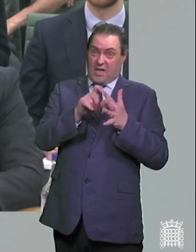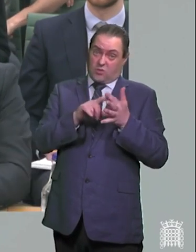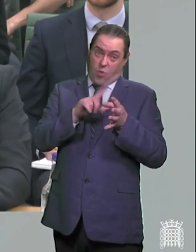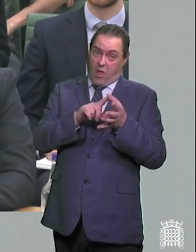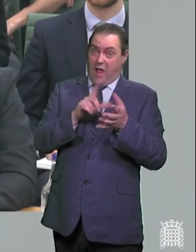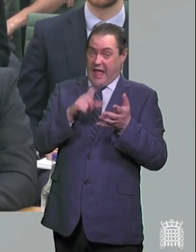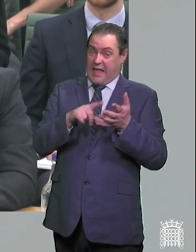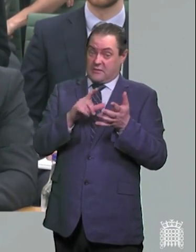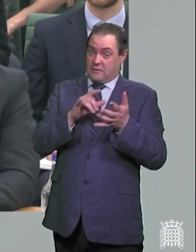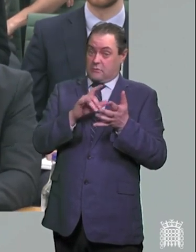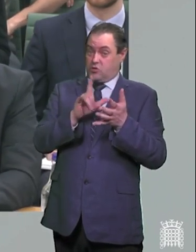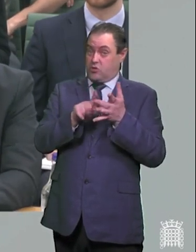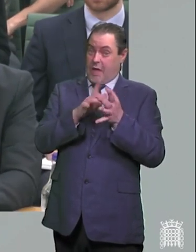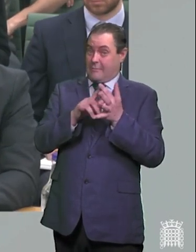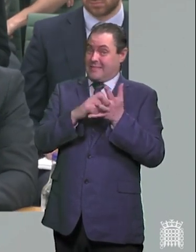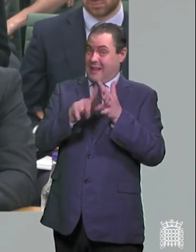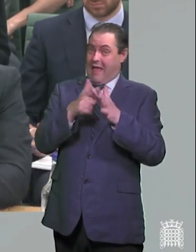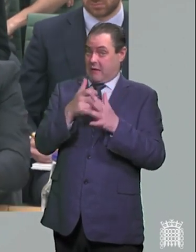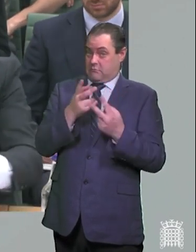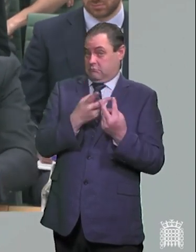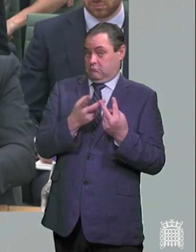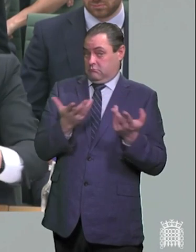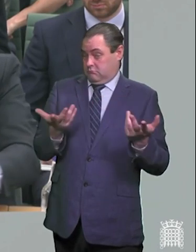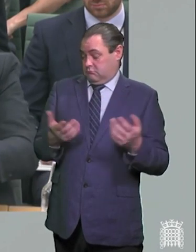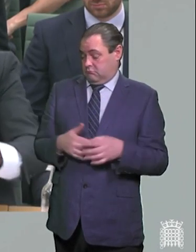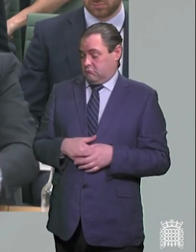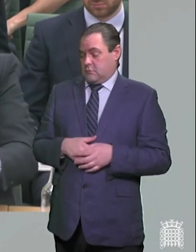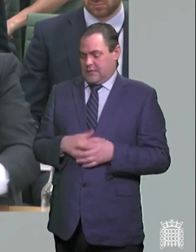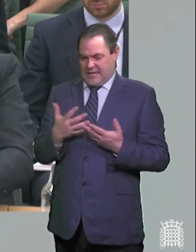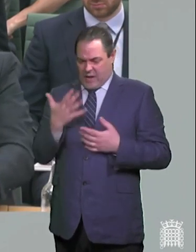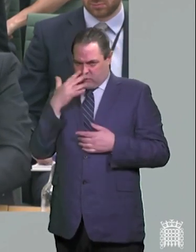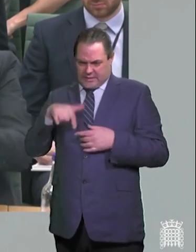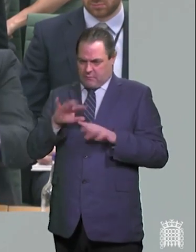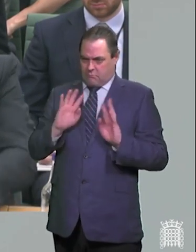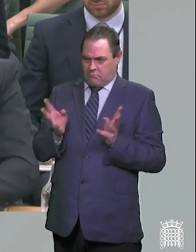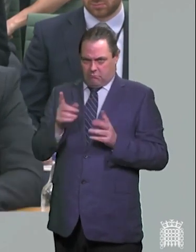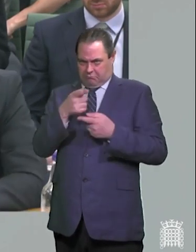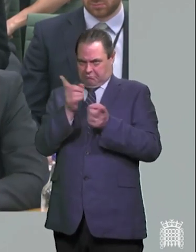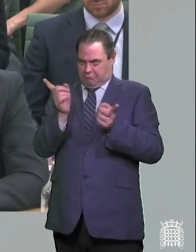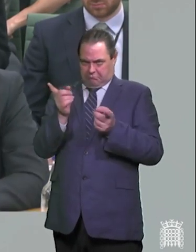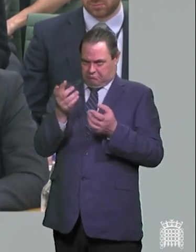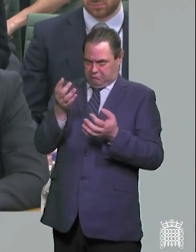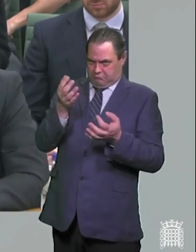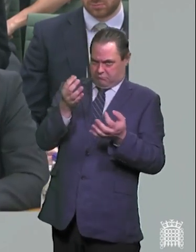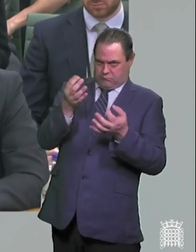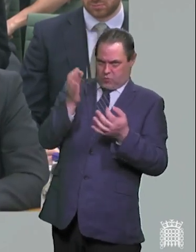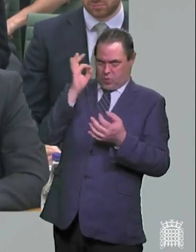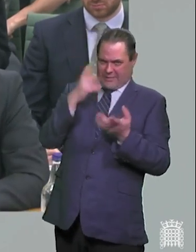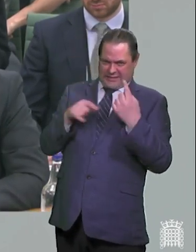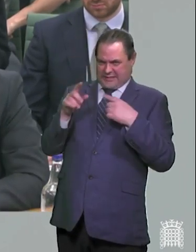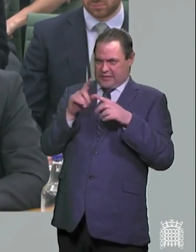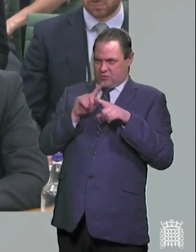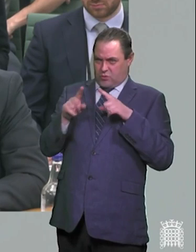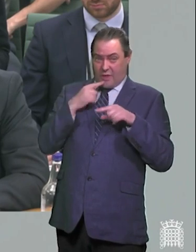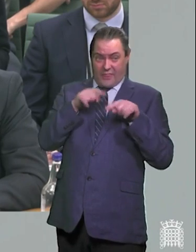James Slack. Now, the question that I think the committee is trying to unpick is